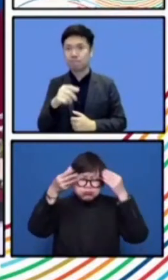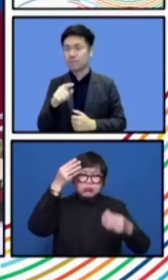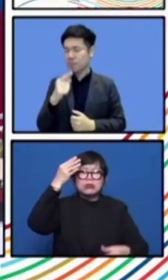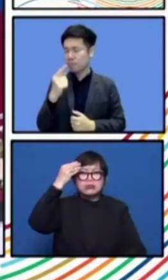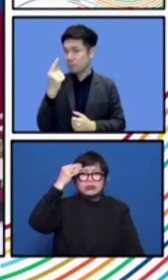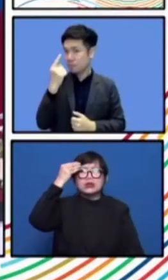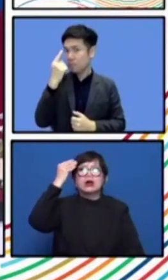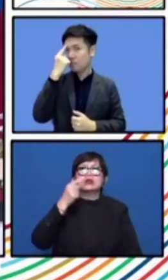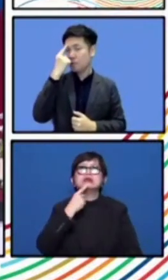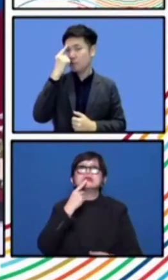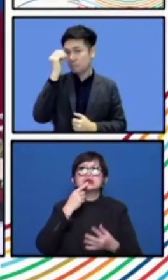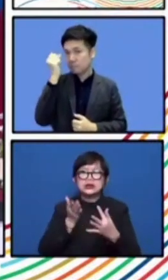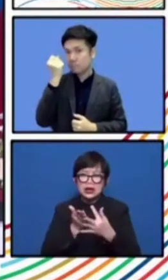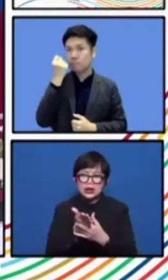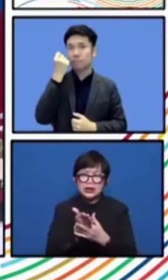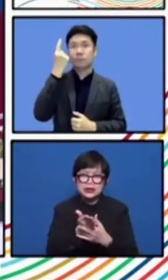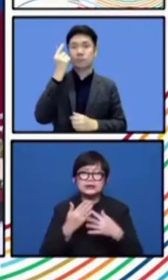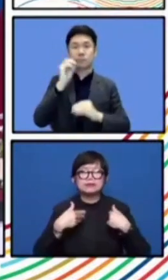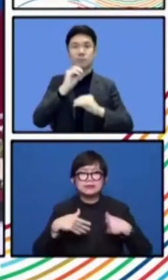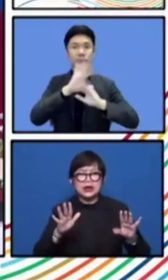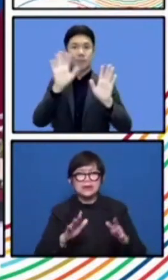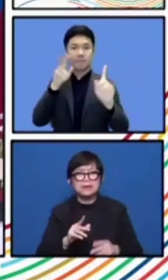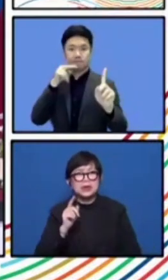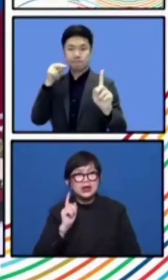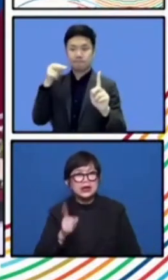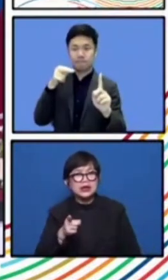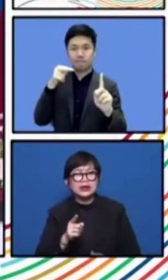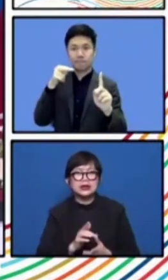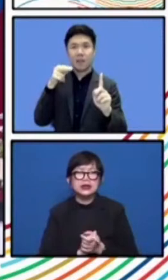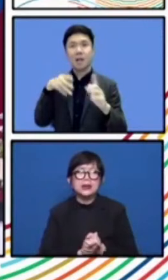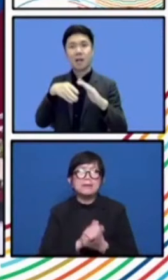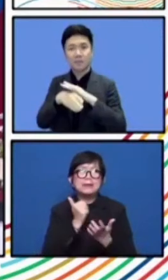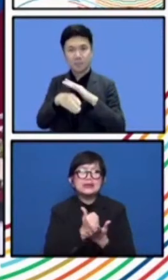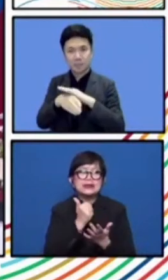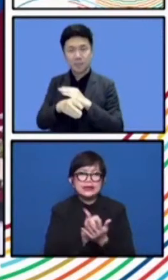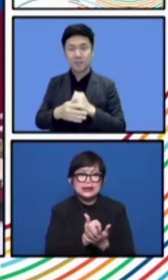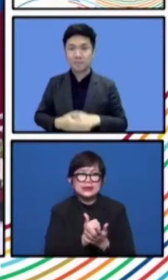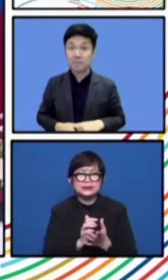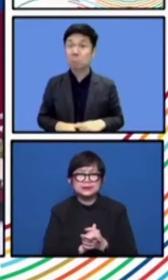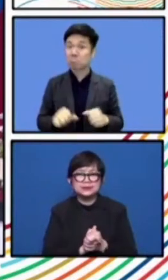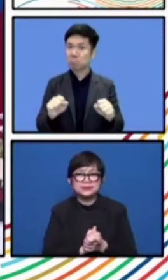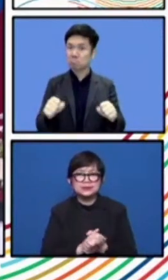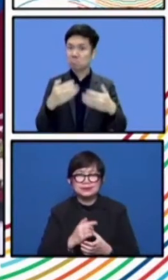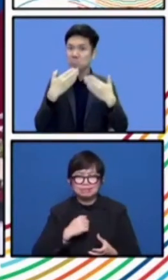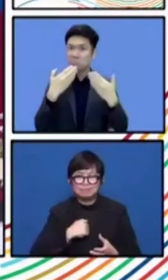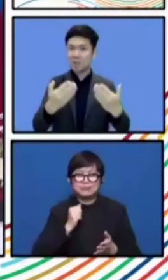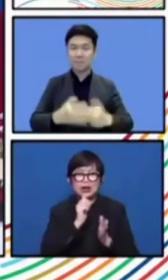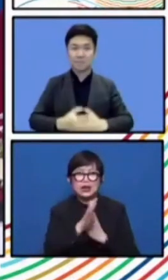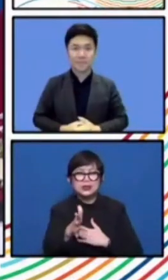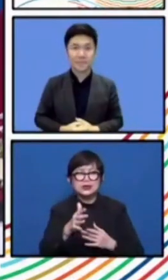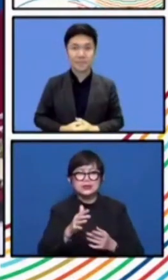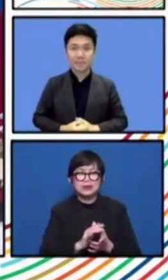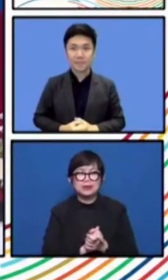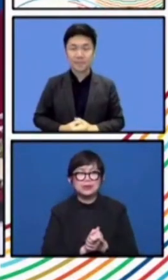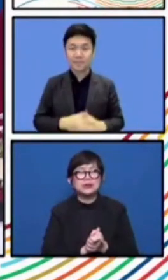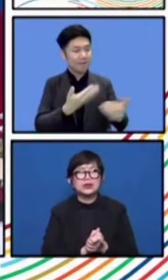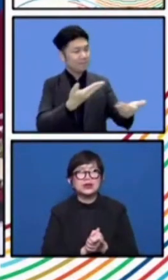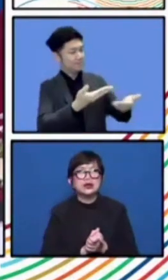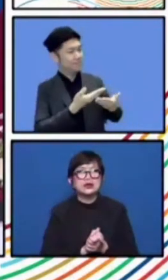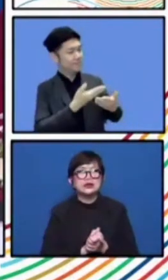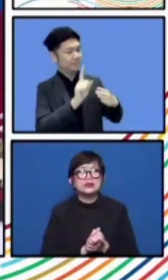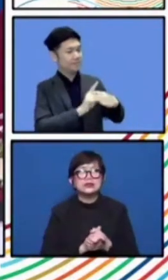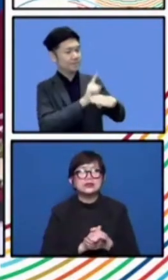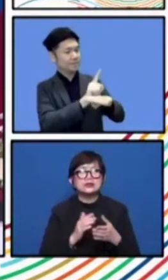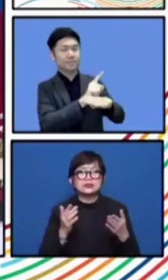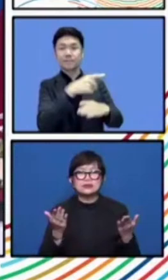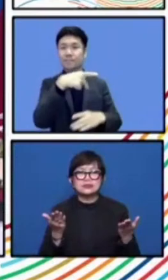it is one of the importancy I will move on to uh Mr uh PT leave uh can you